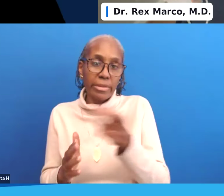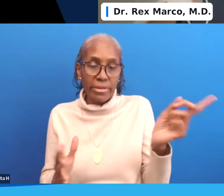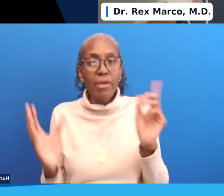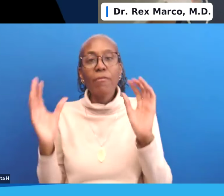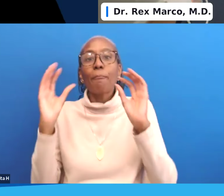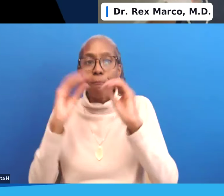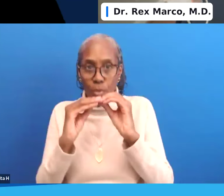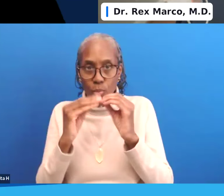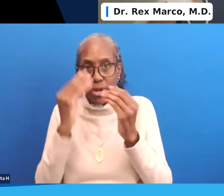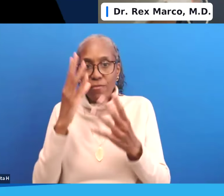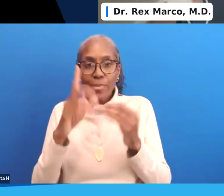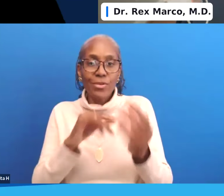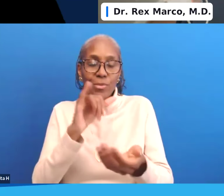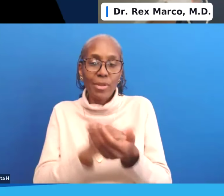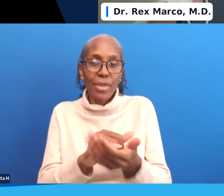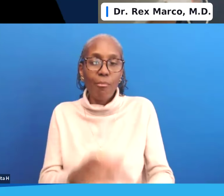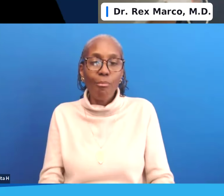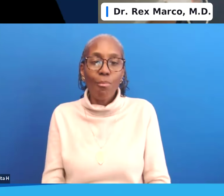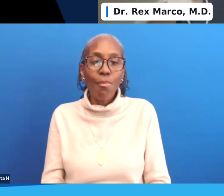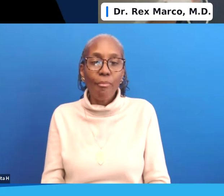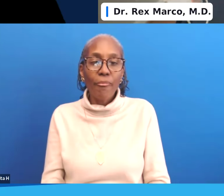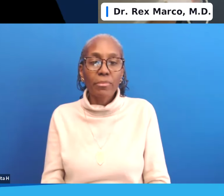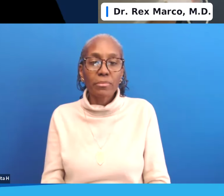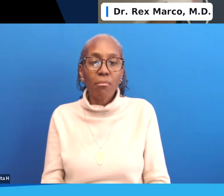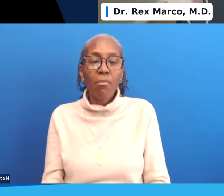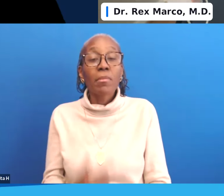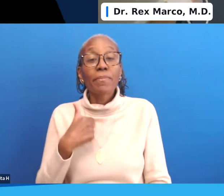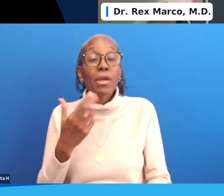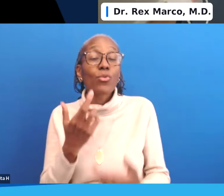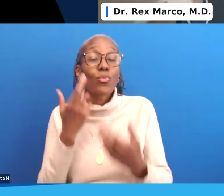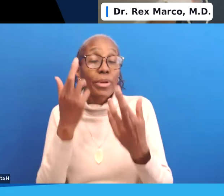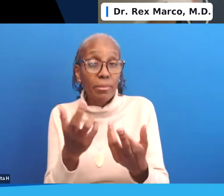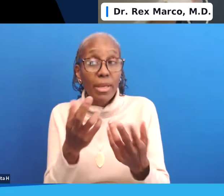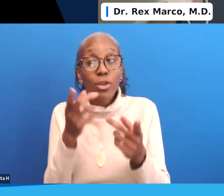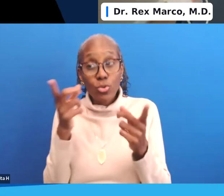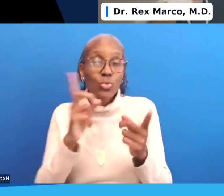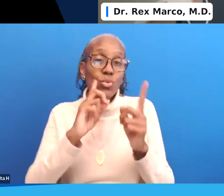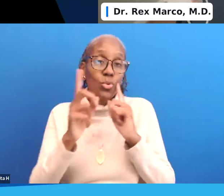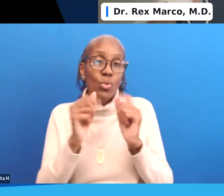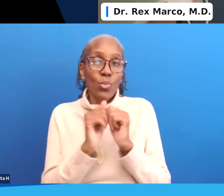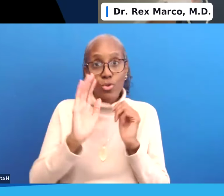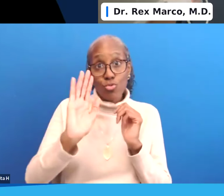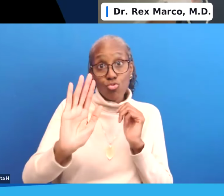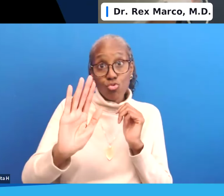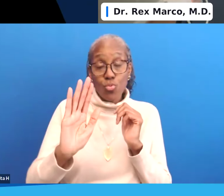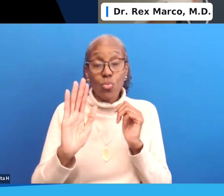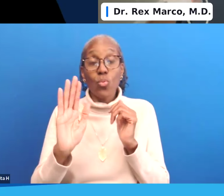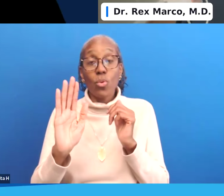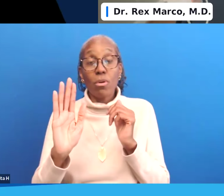more information on that. So I would recommend talking to